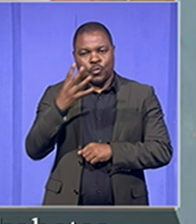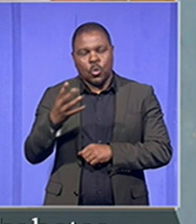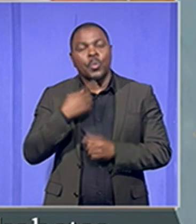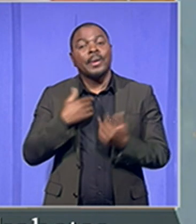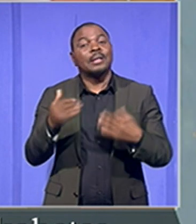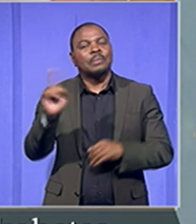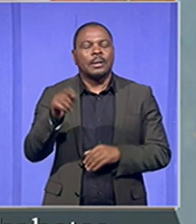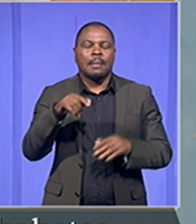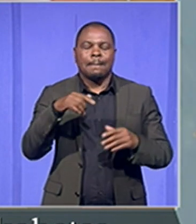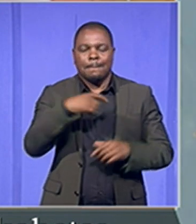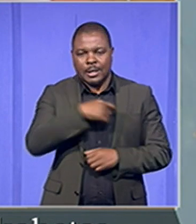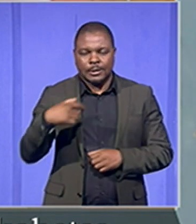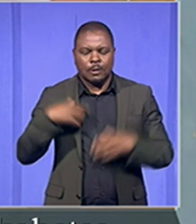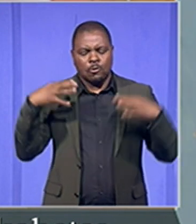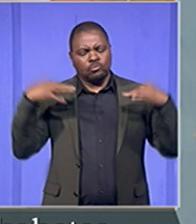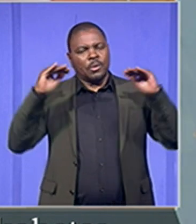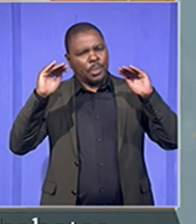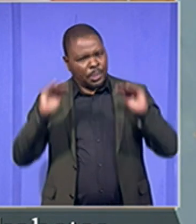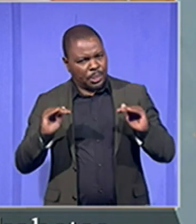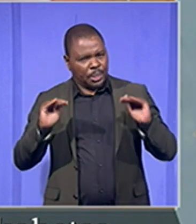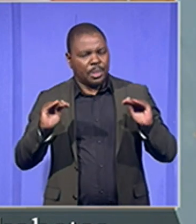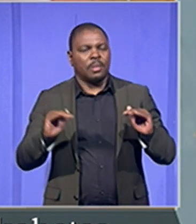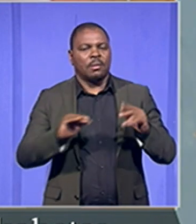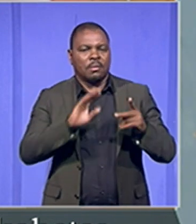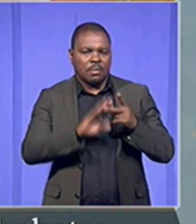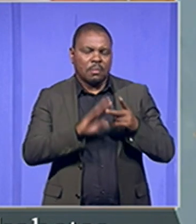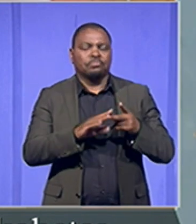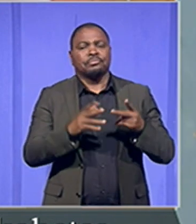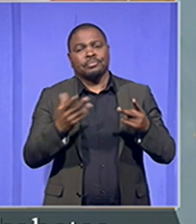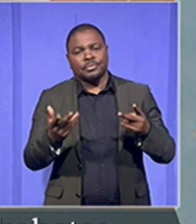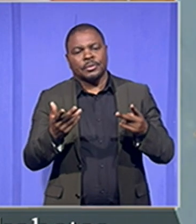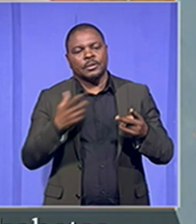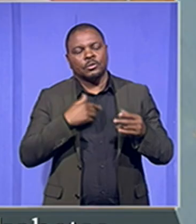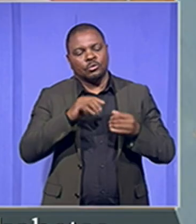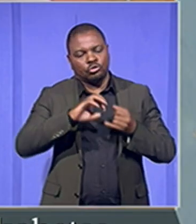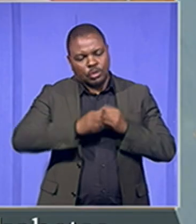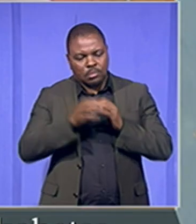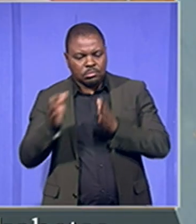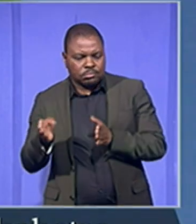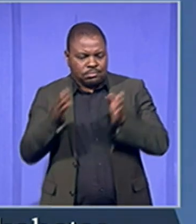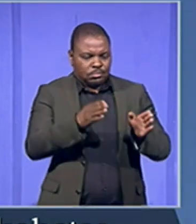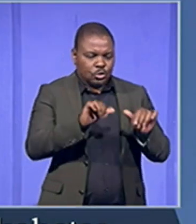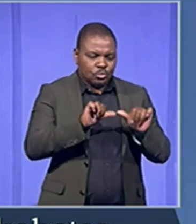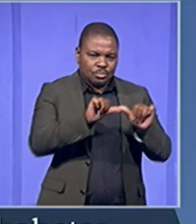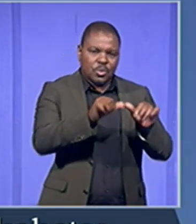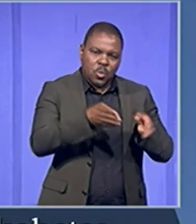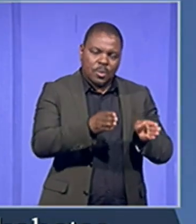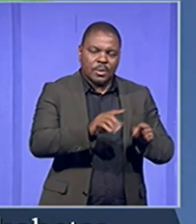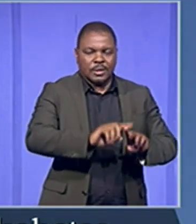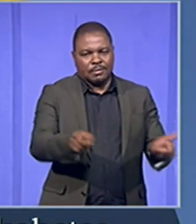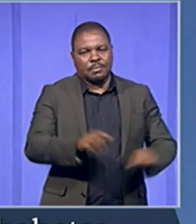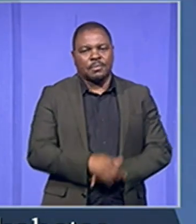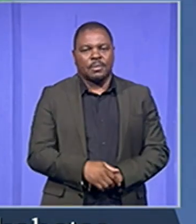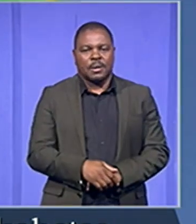expected the president to humble himself before the voters and then, of course, set the party on a new agenda.